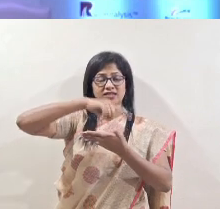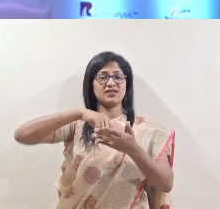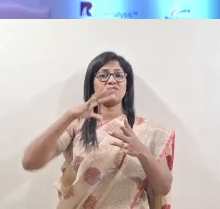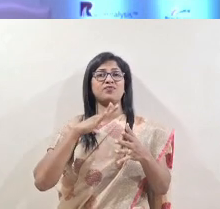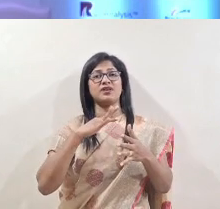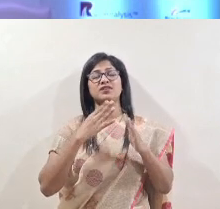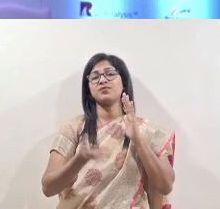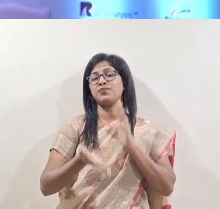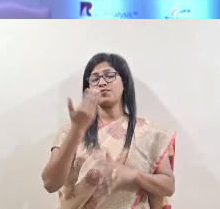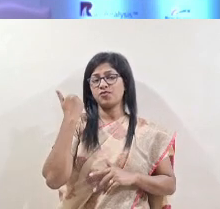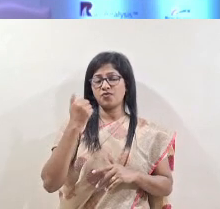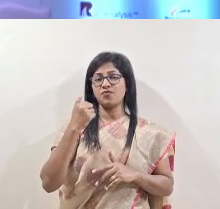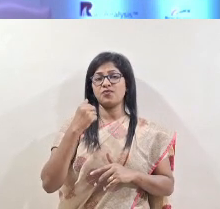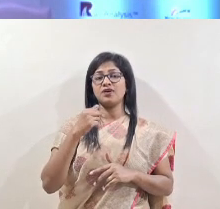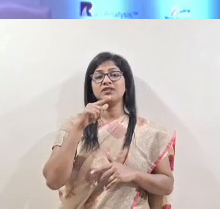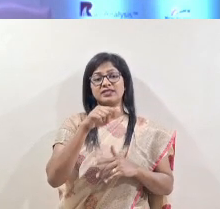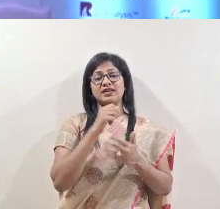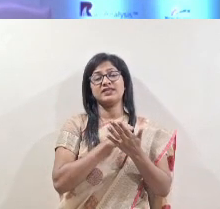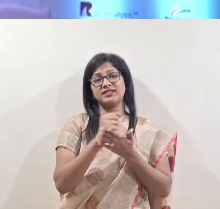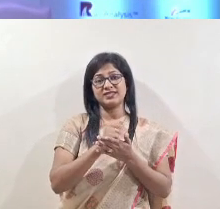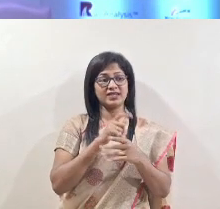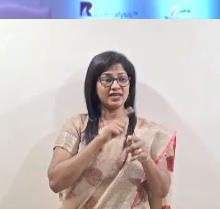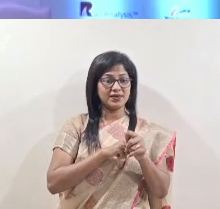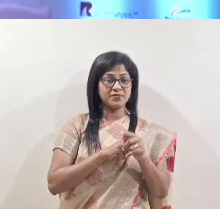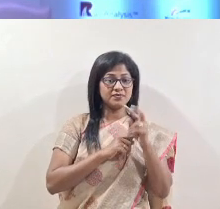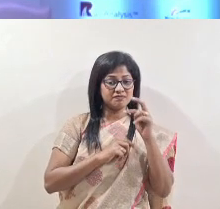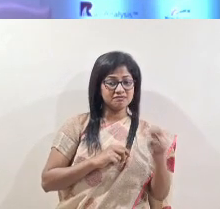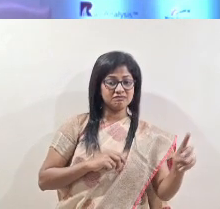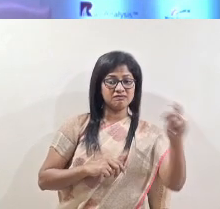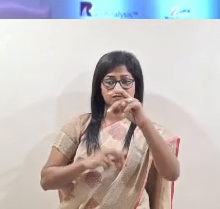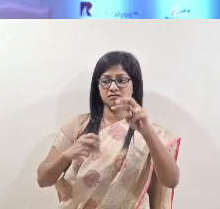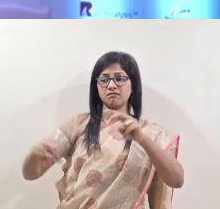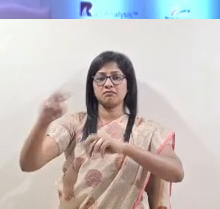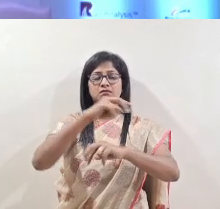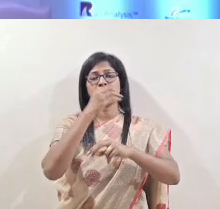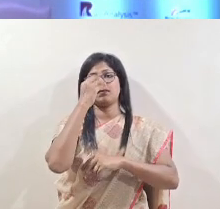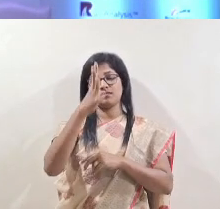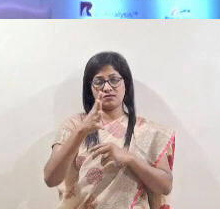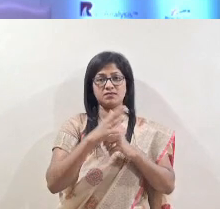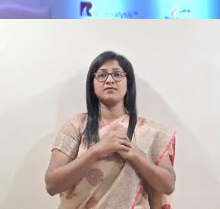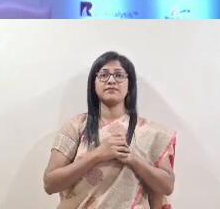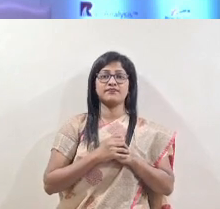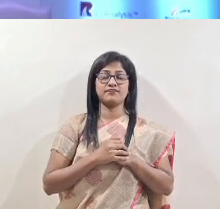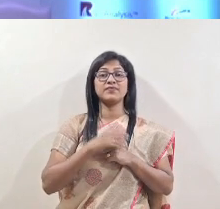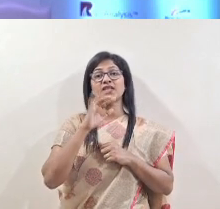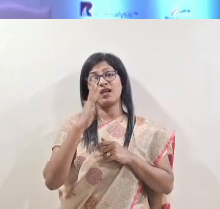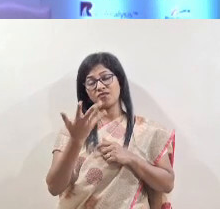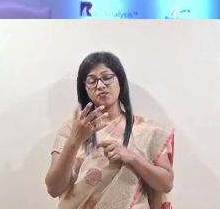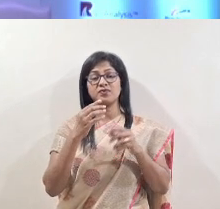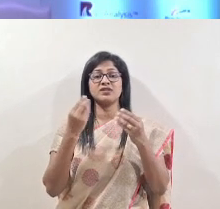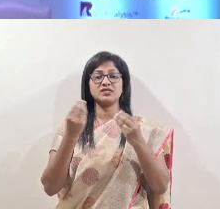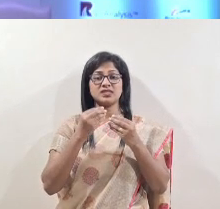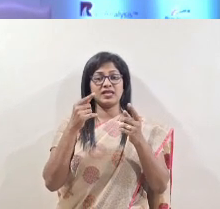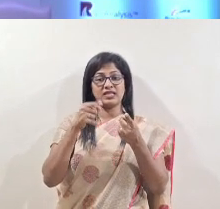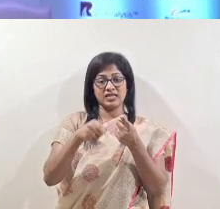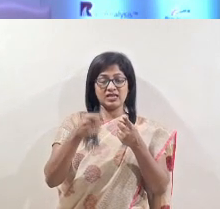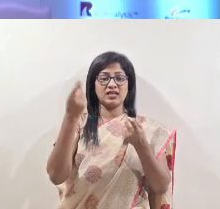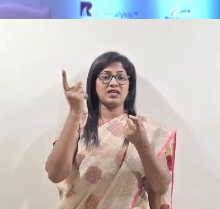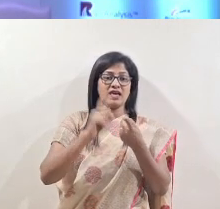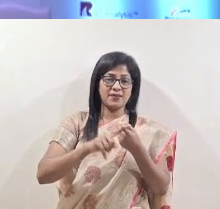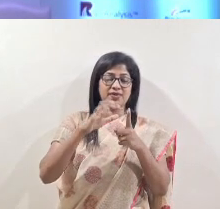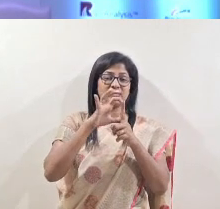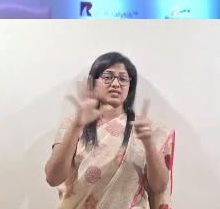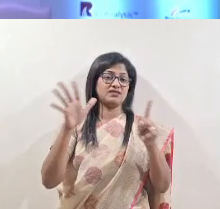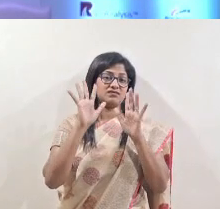of that, they try to use locations where they can easily cross. However, they can find some risks or some